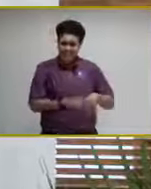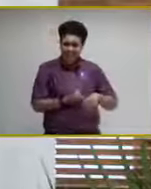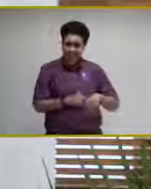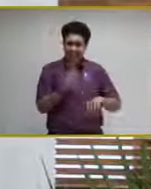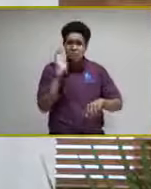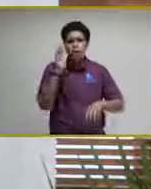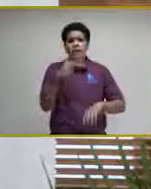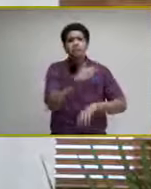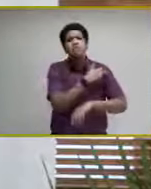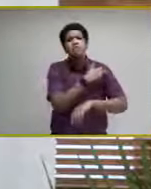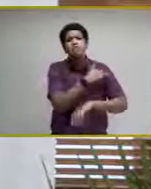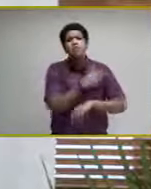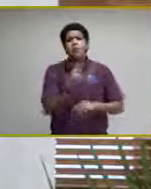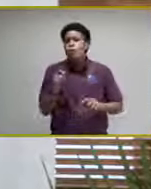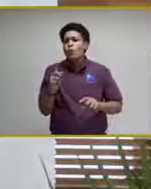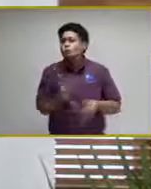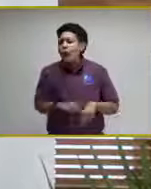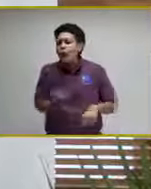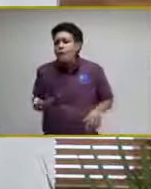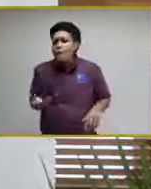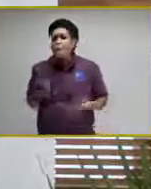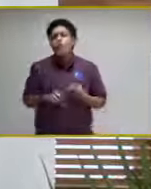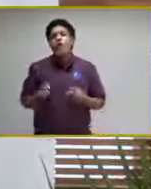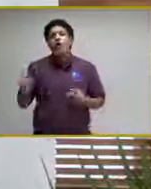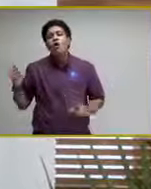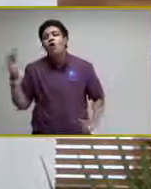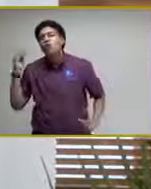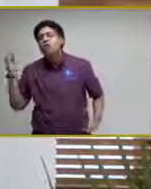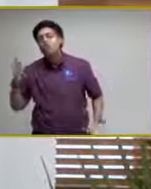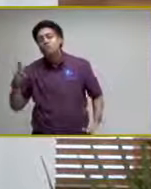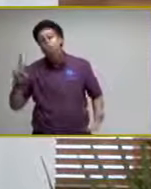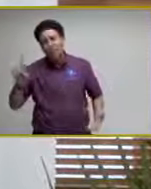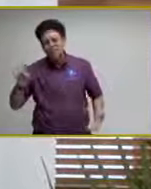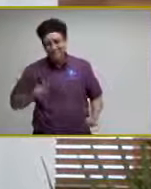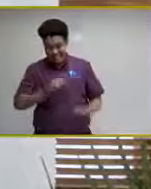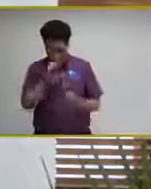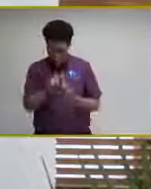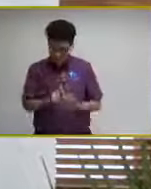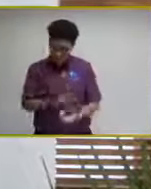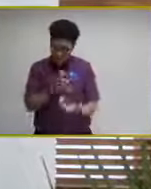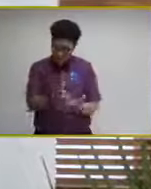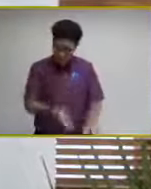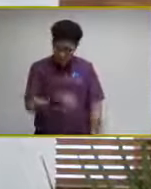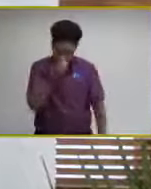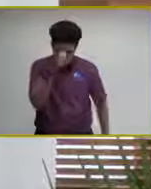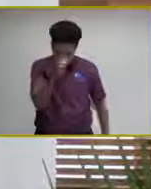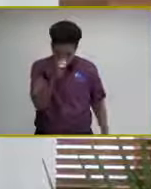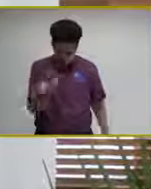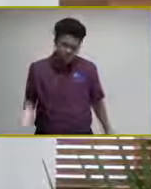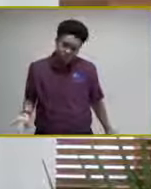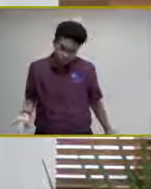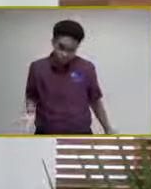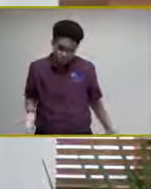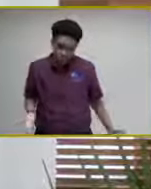be vaccinated, and other information particular to your